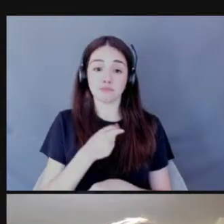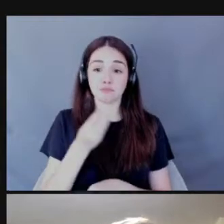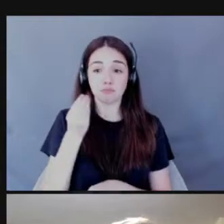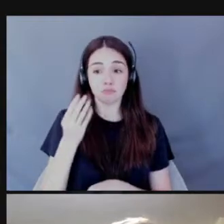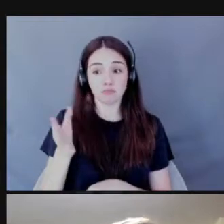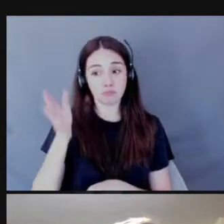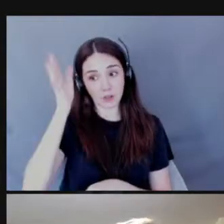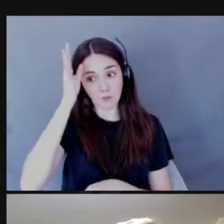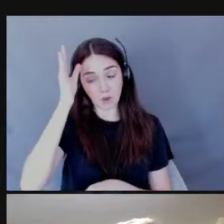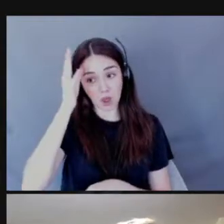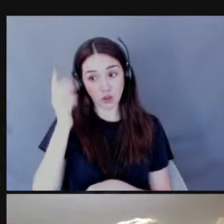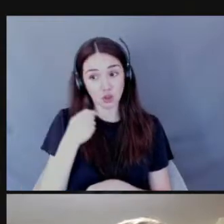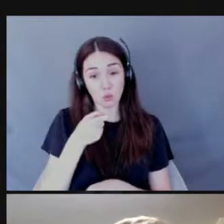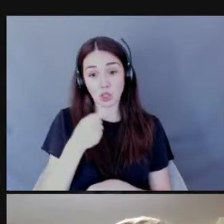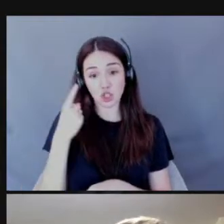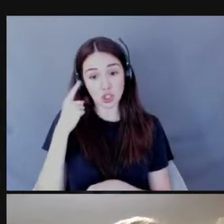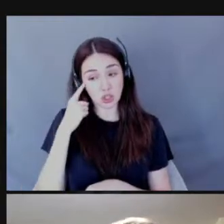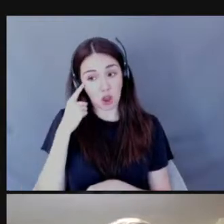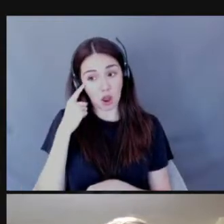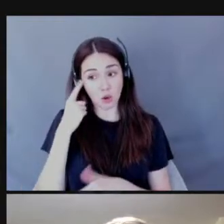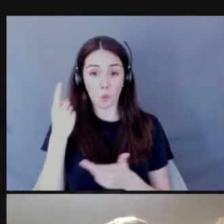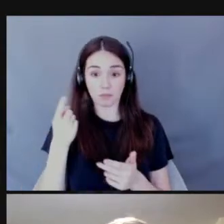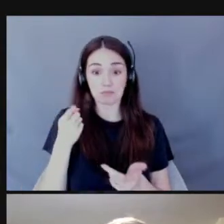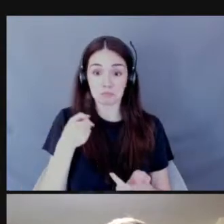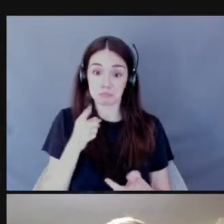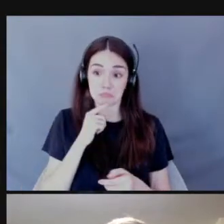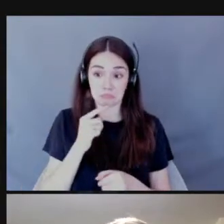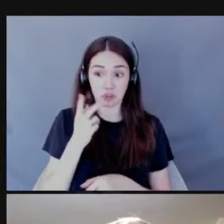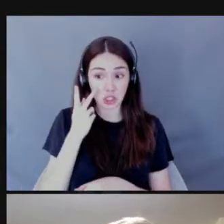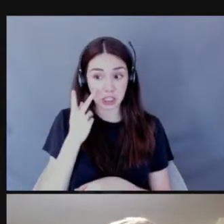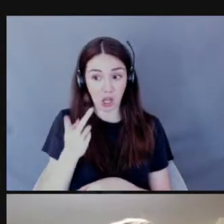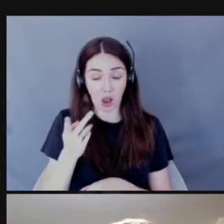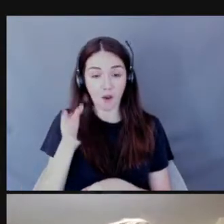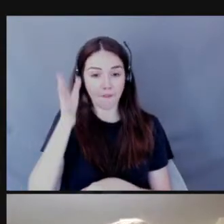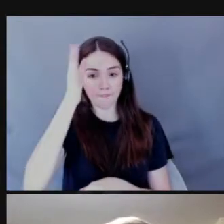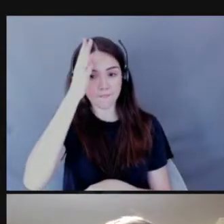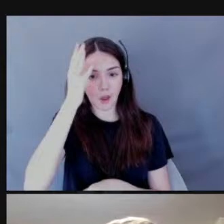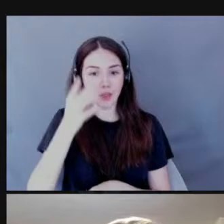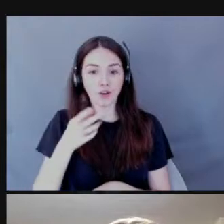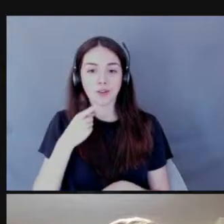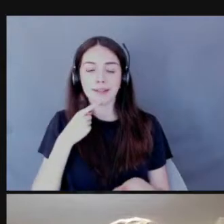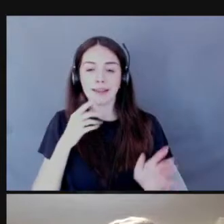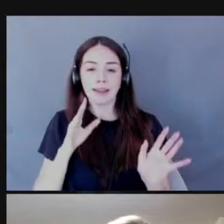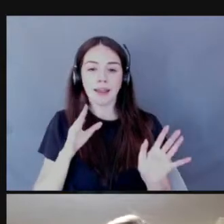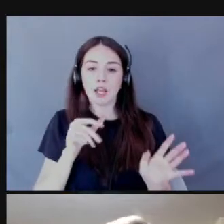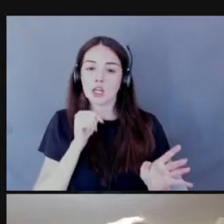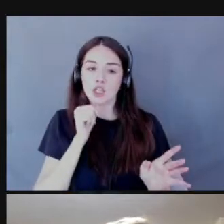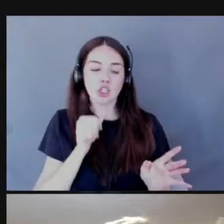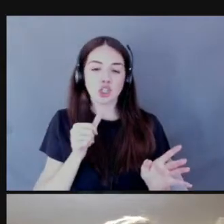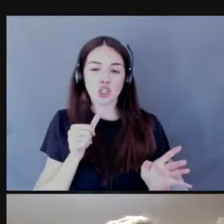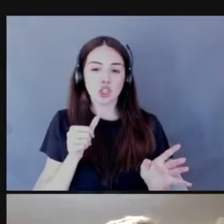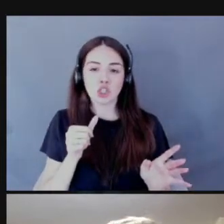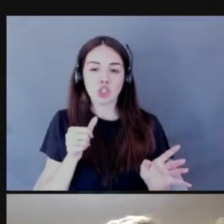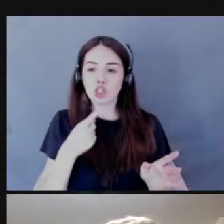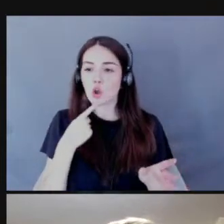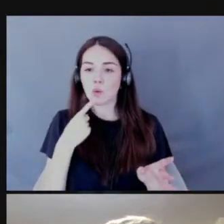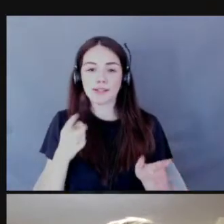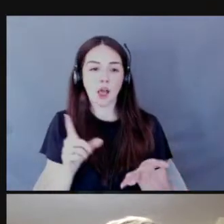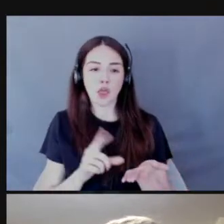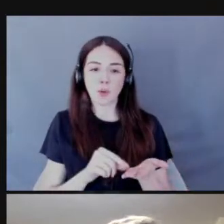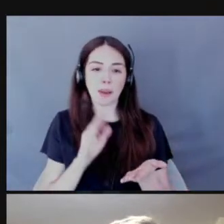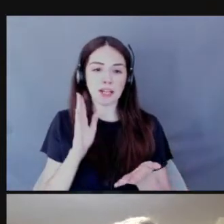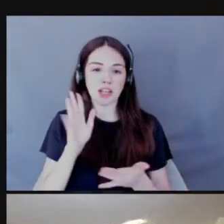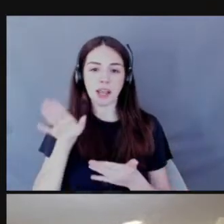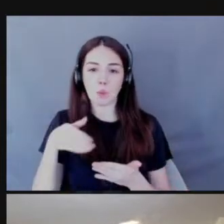thought she'd seen, or what she had seen, her father told her, "Don't take this to the press. They're all going to tell you it's a sea